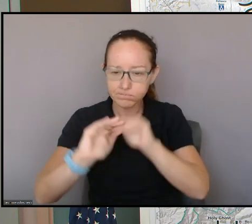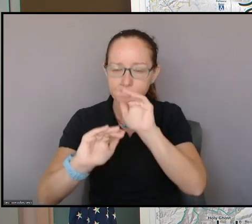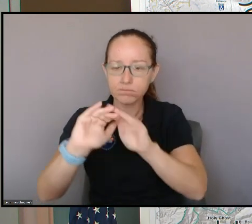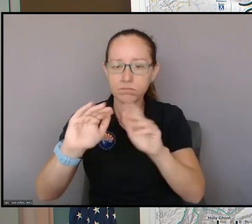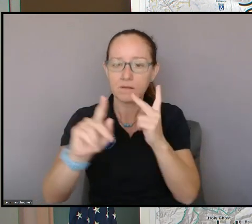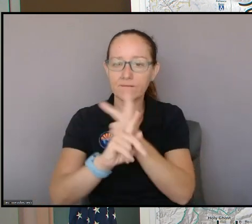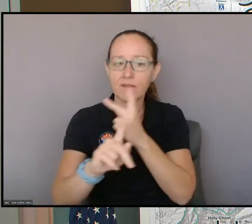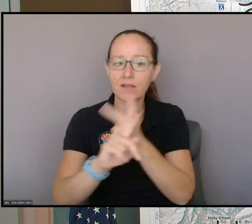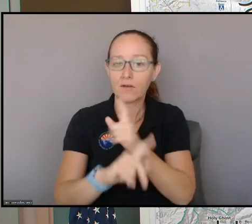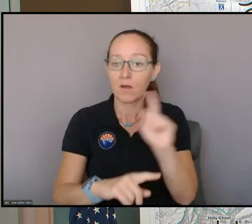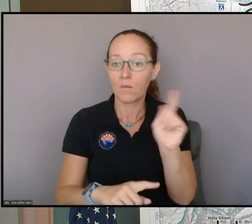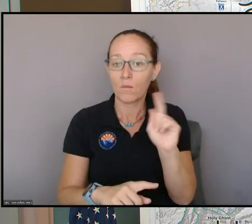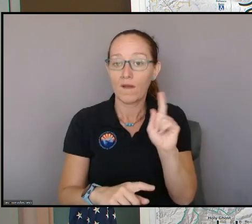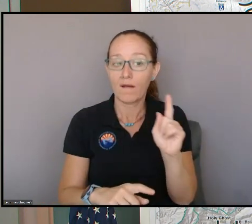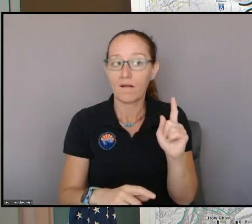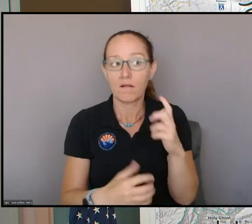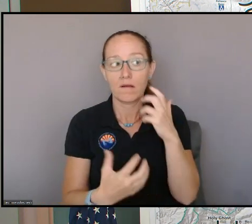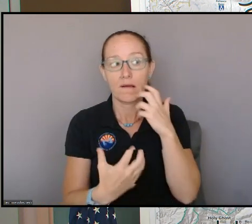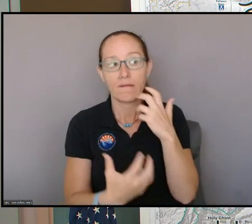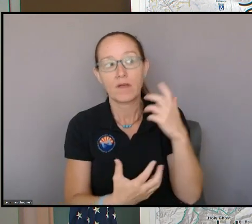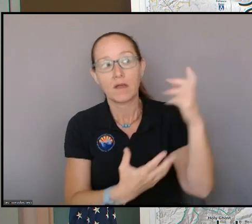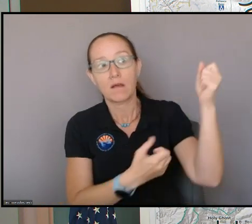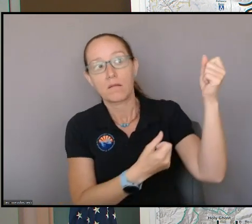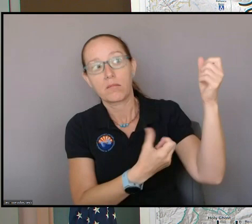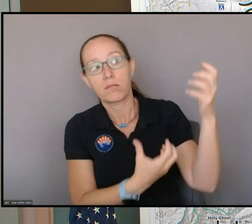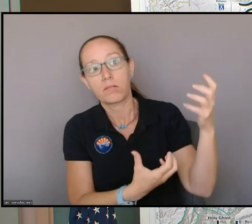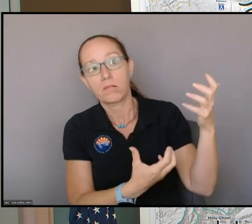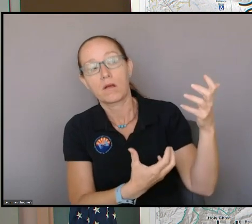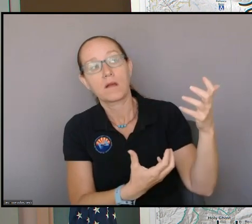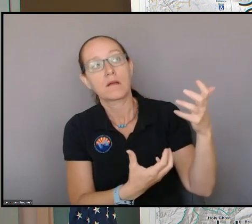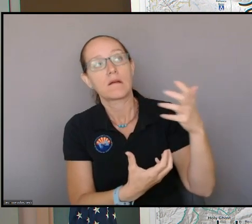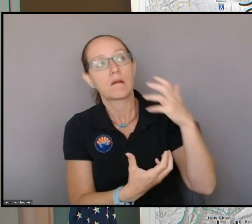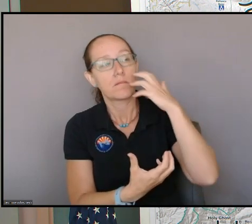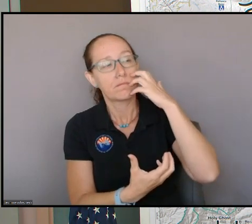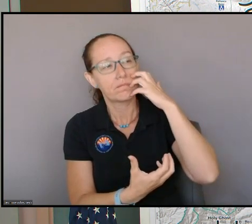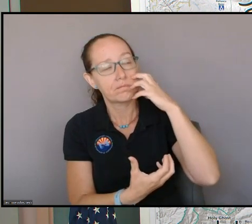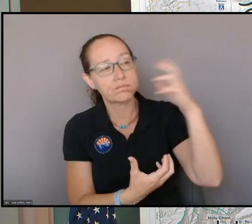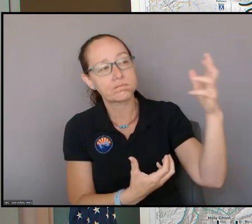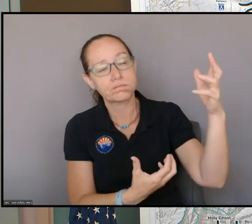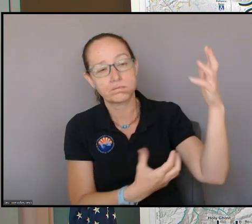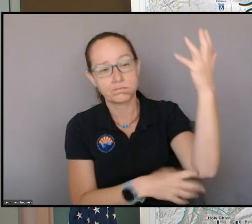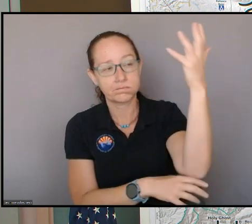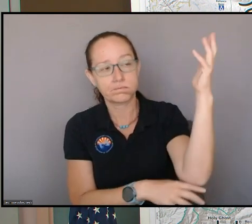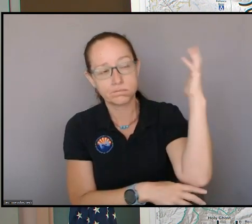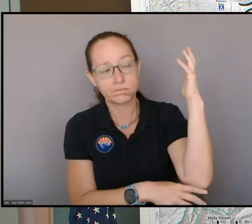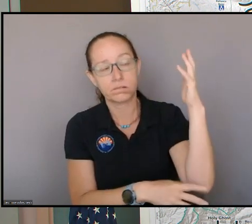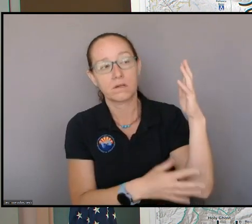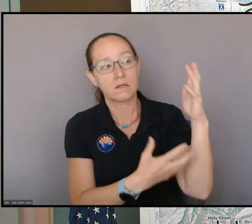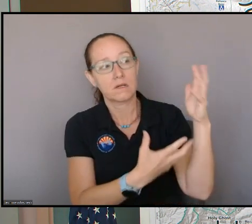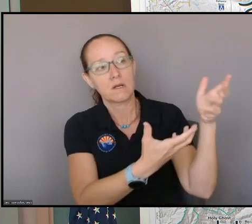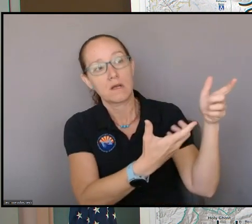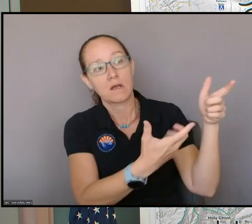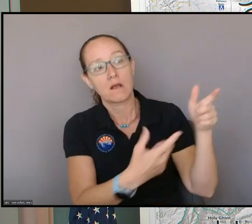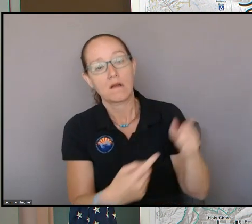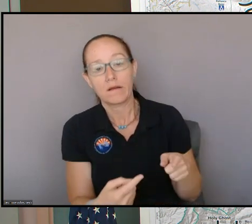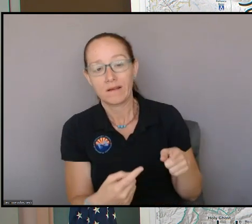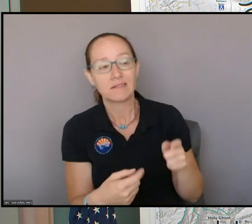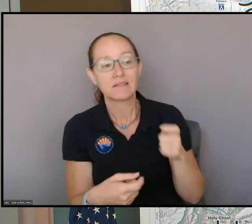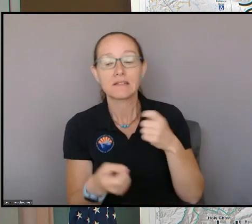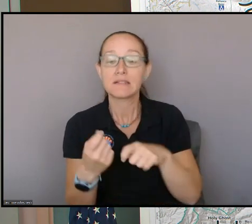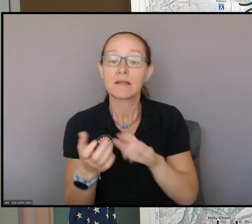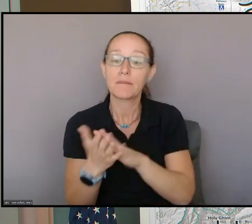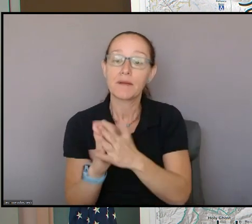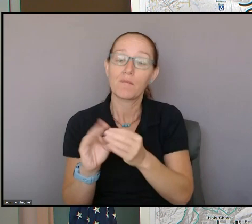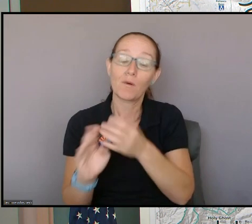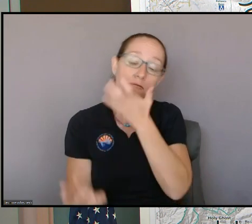dead heavy component fuel type, getting into some more open meadowy areas and using the change and transition in the